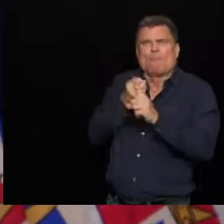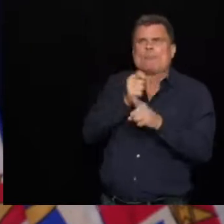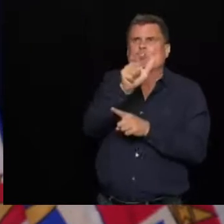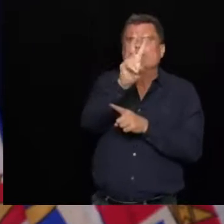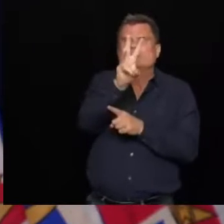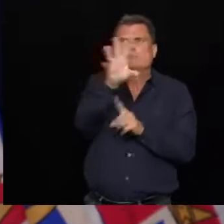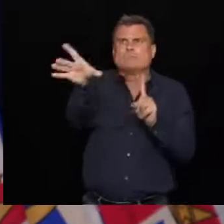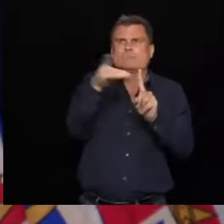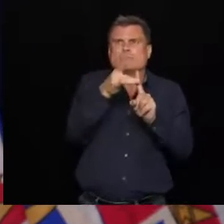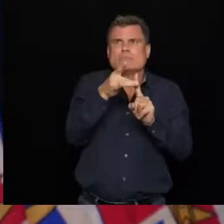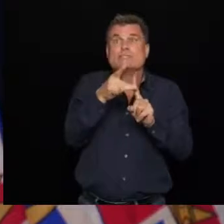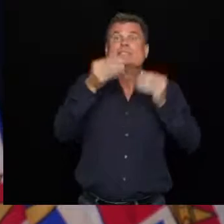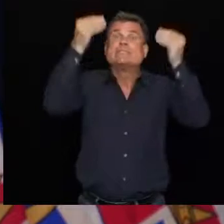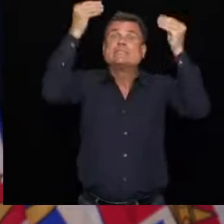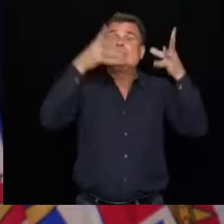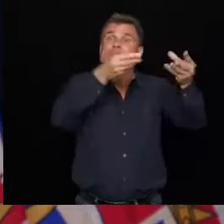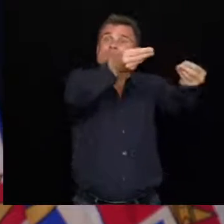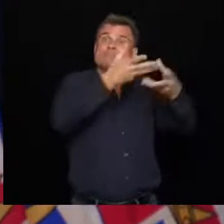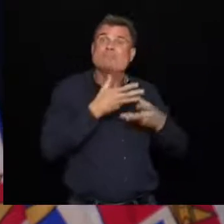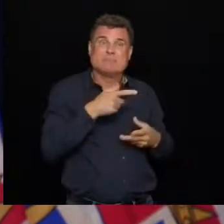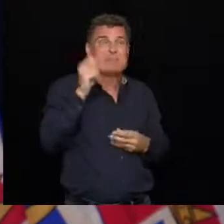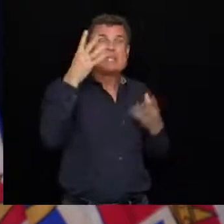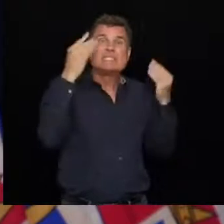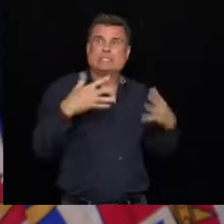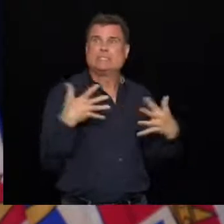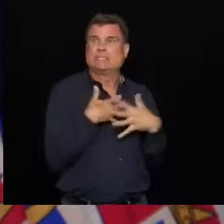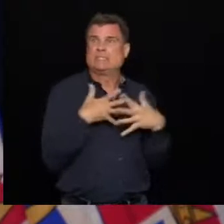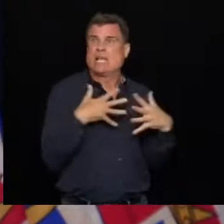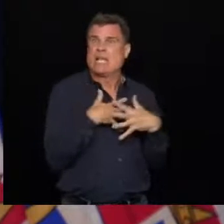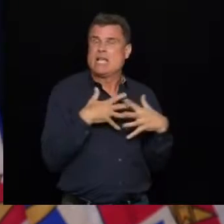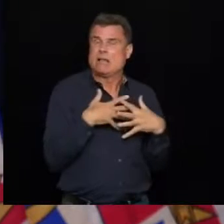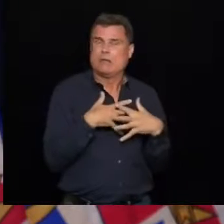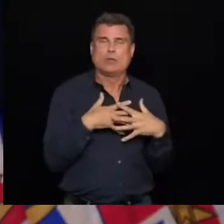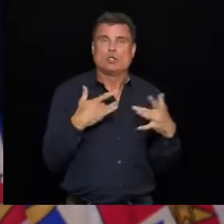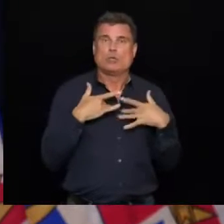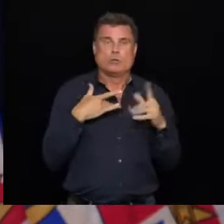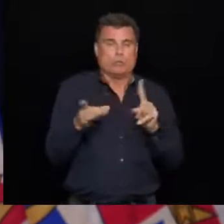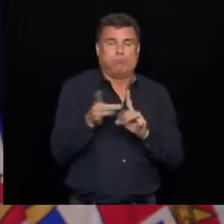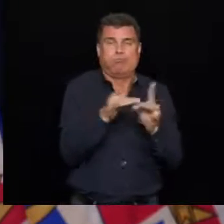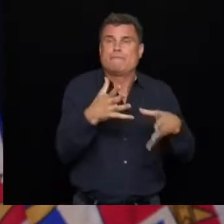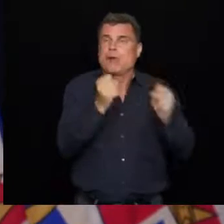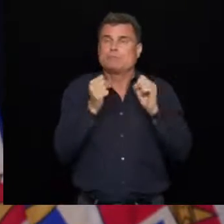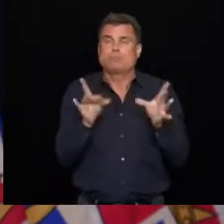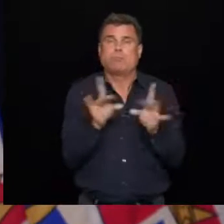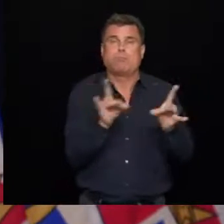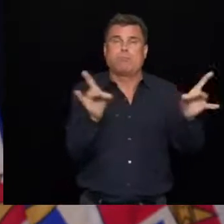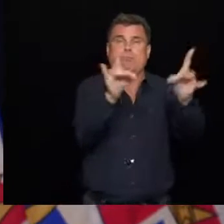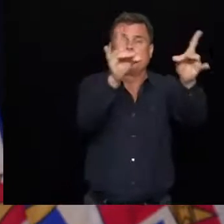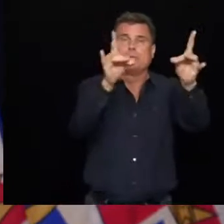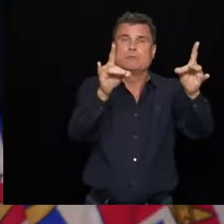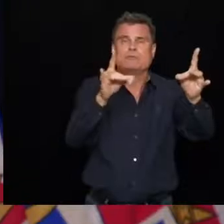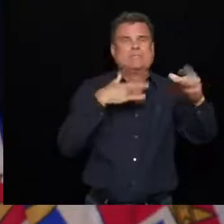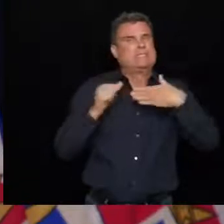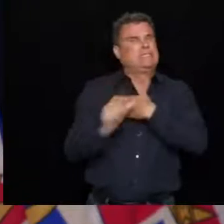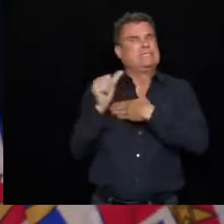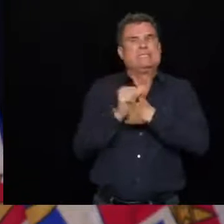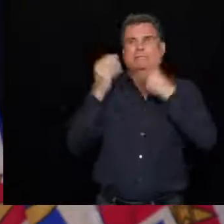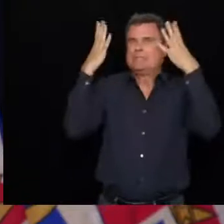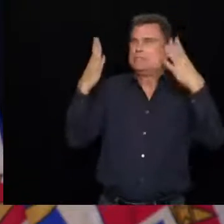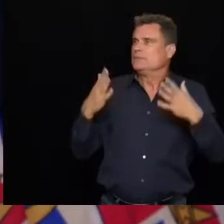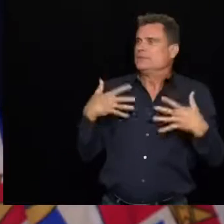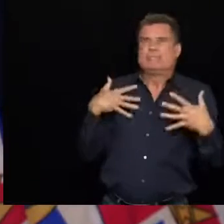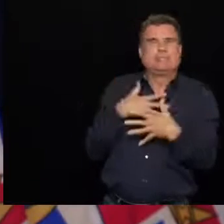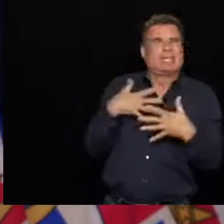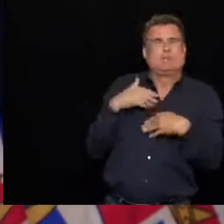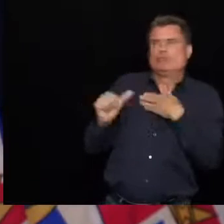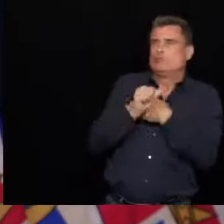full-on outbreaks. And if that happens, what assurances can you offer that any outbreaks can be quickly contained? Yeah,